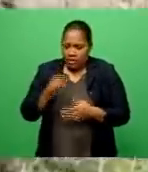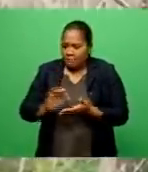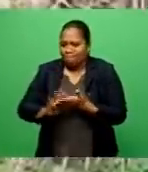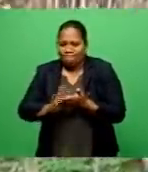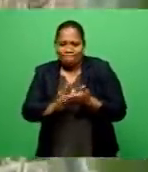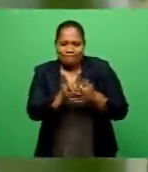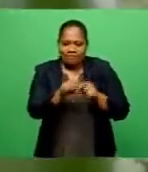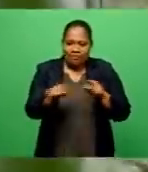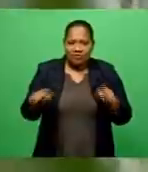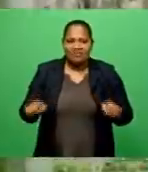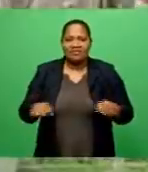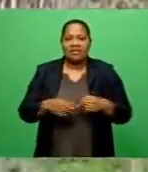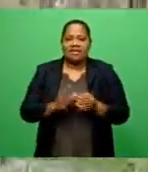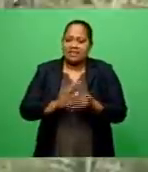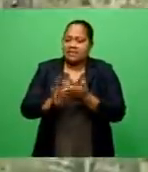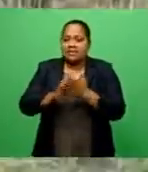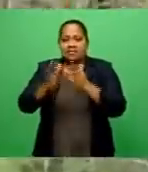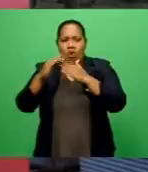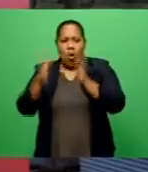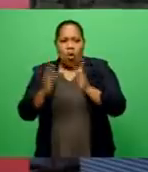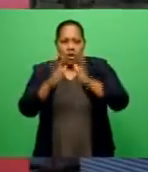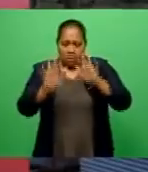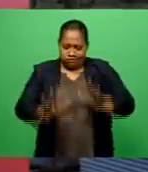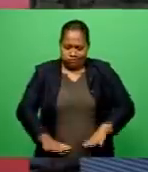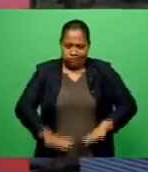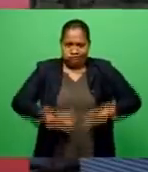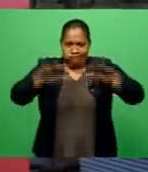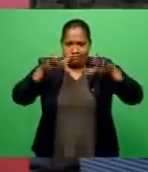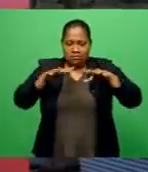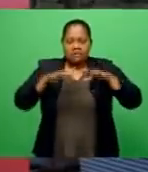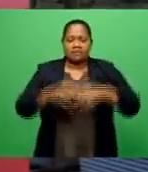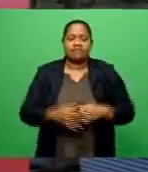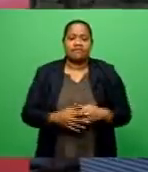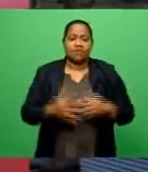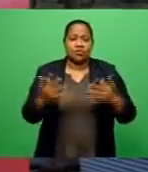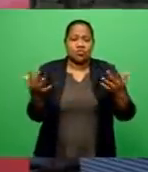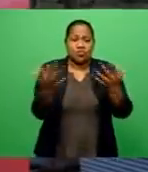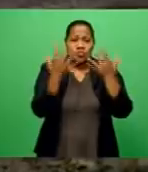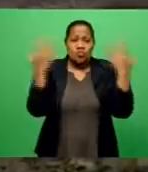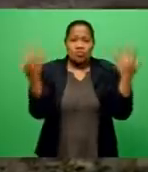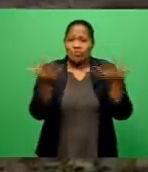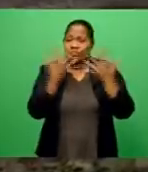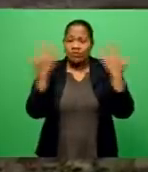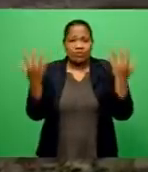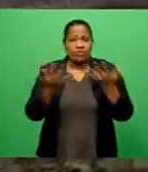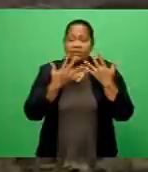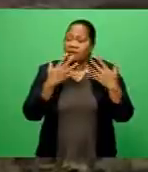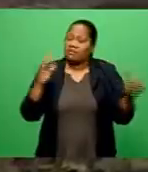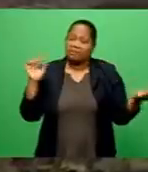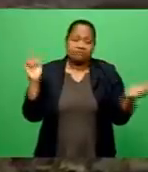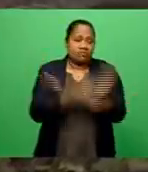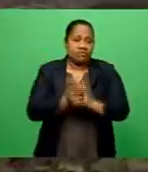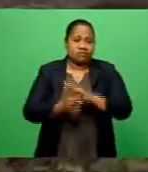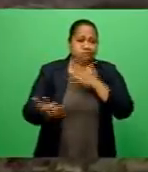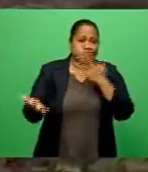as well as cleaning homes that were flooded. But the wind was very fast and